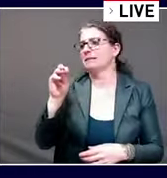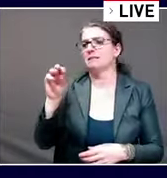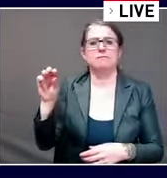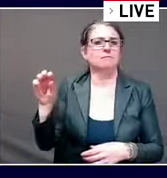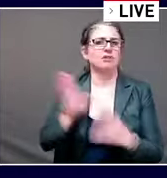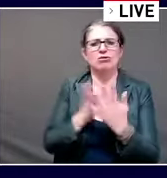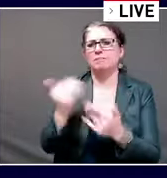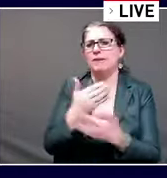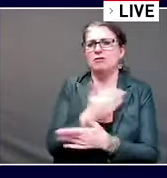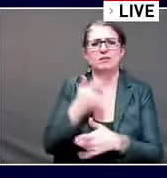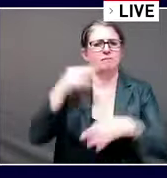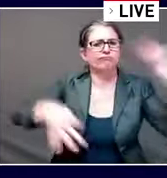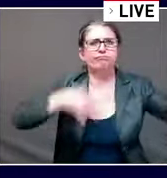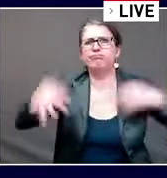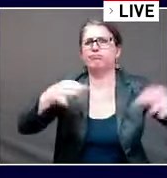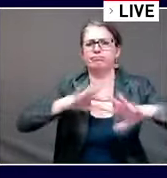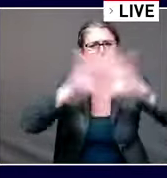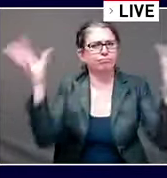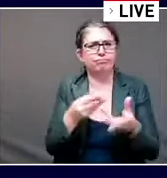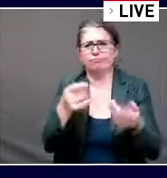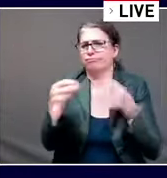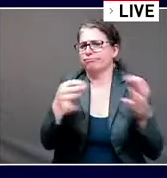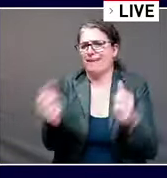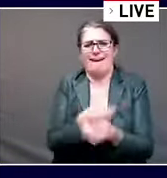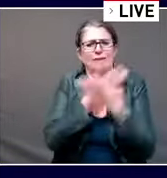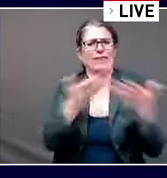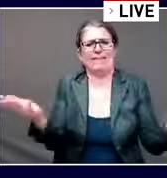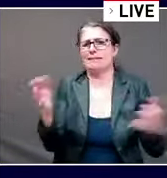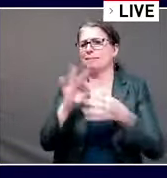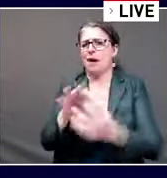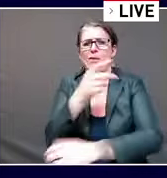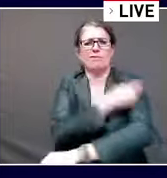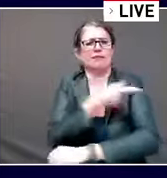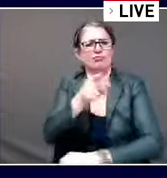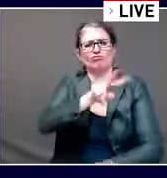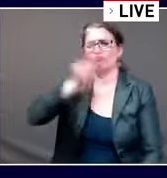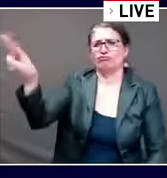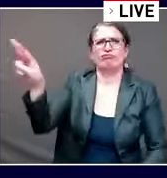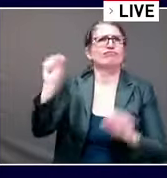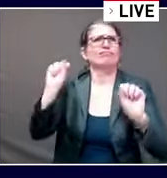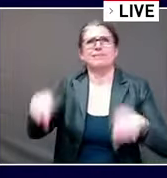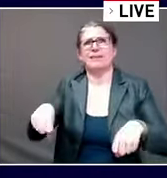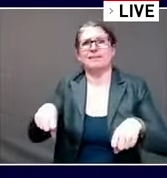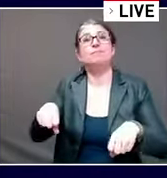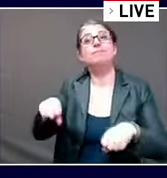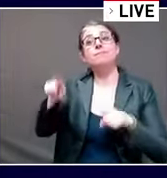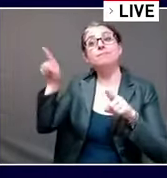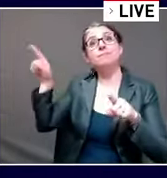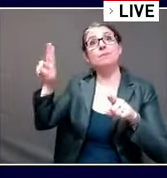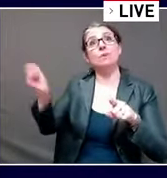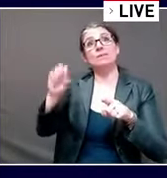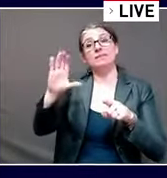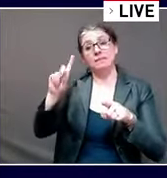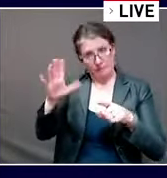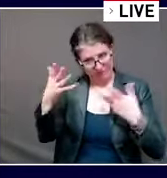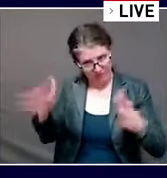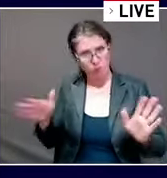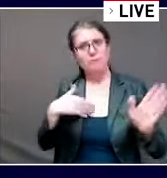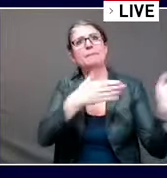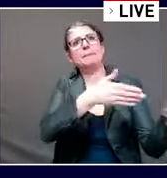doing. We have received a draft of the agreement that the US CDC would like the states to